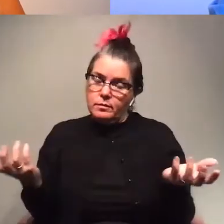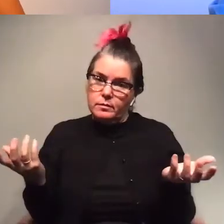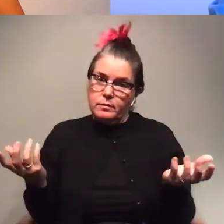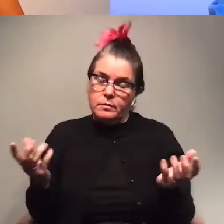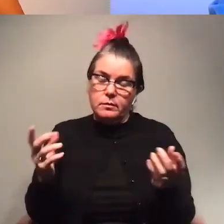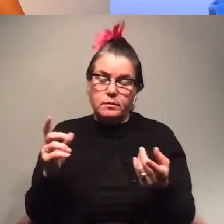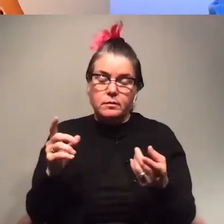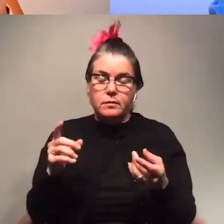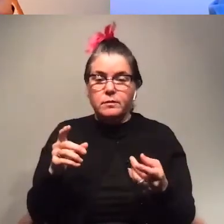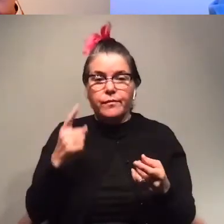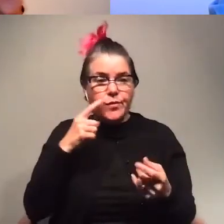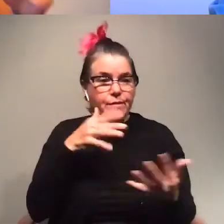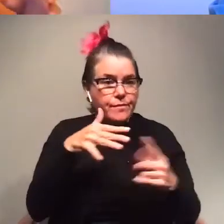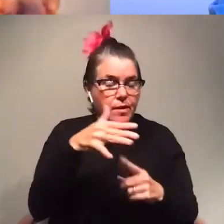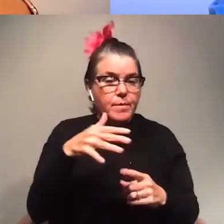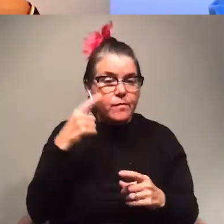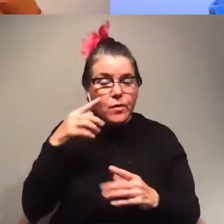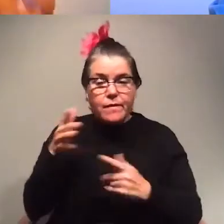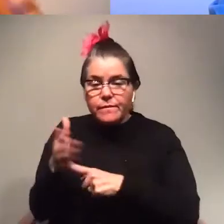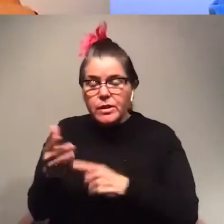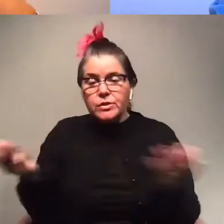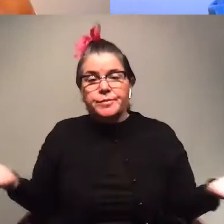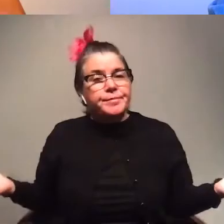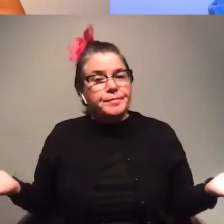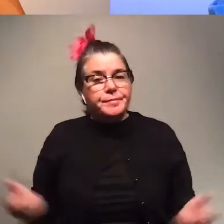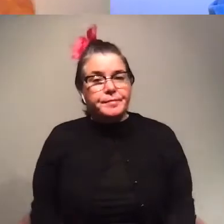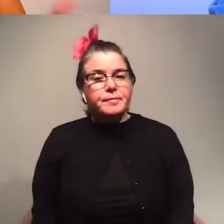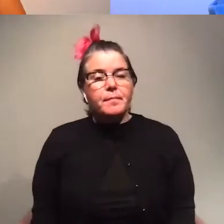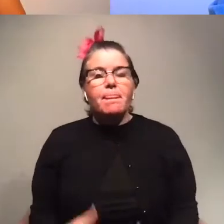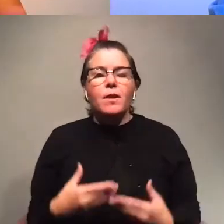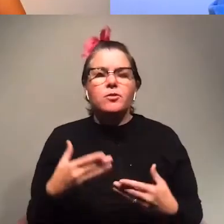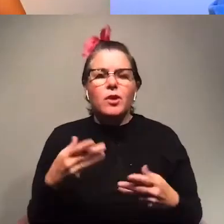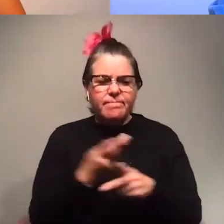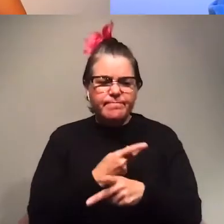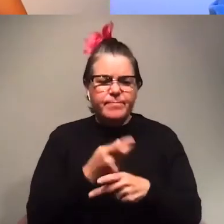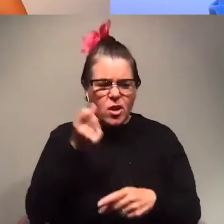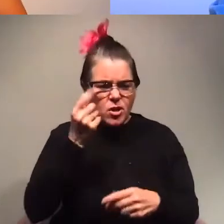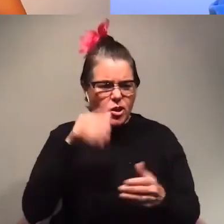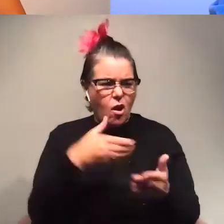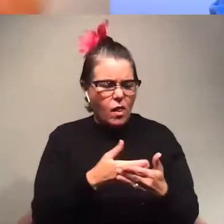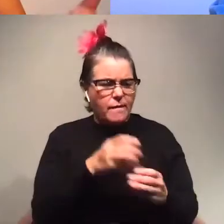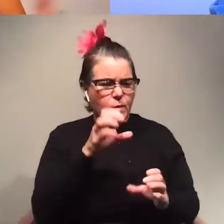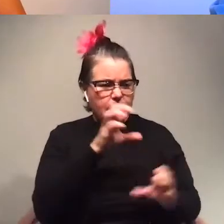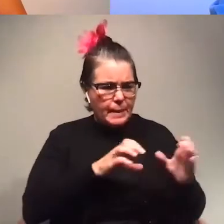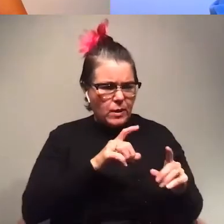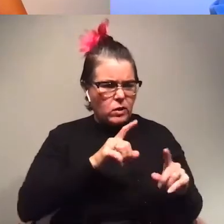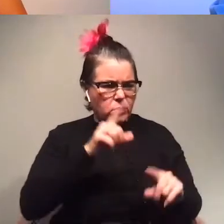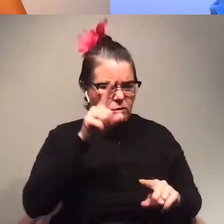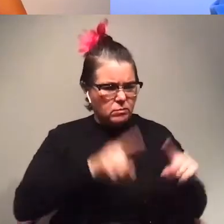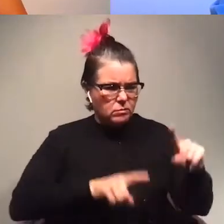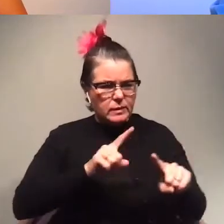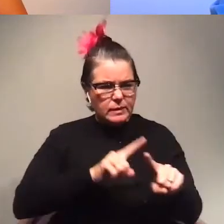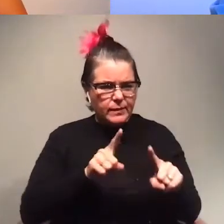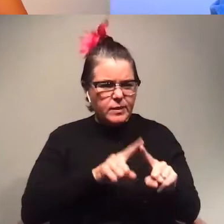fish. So it's a process of understanding all of those chemical compounds in a variety of